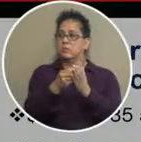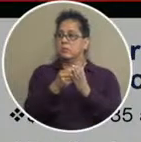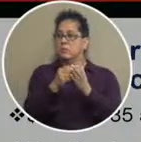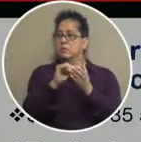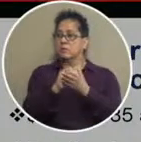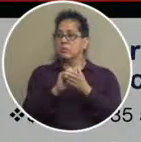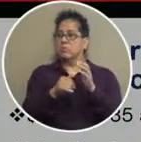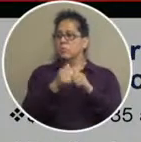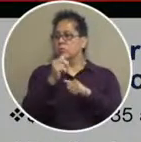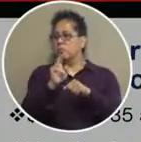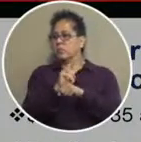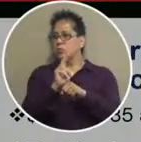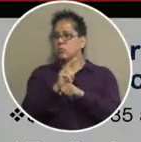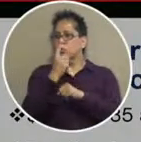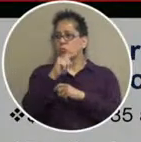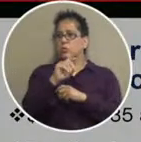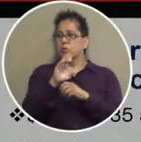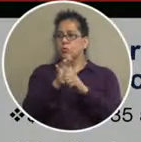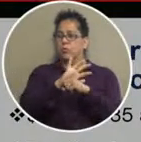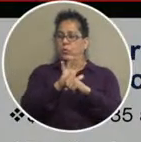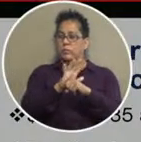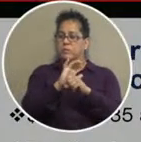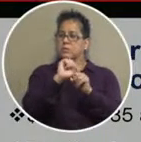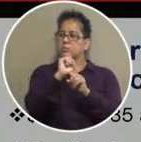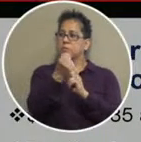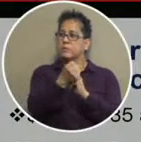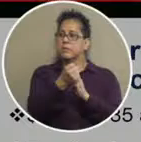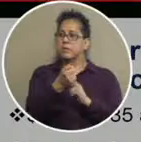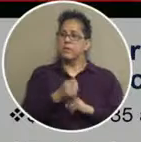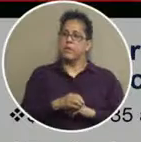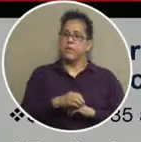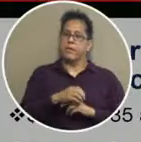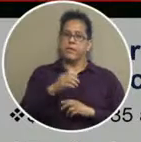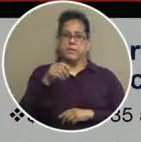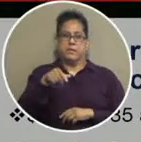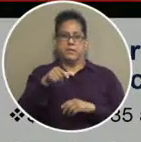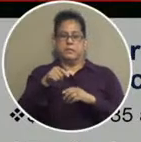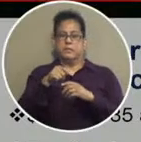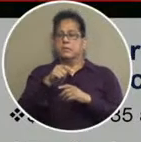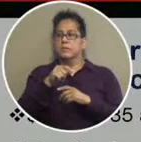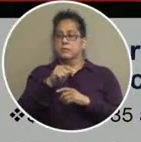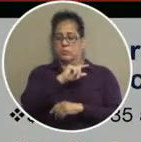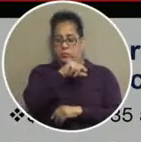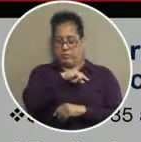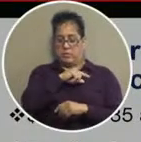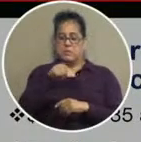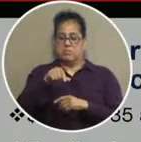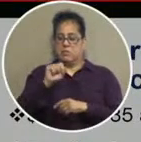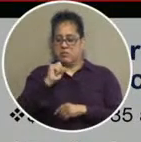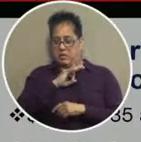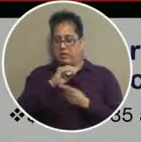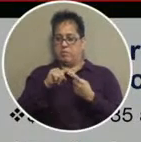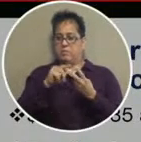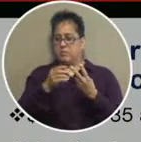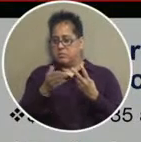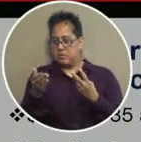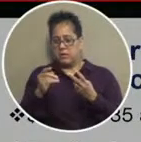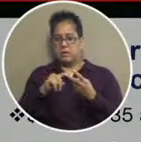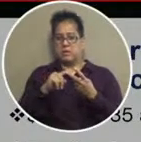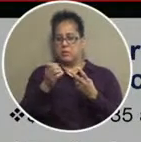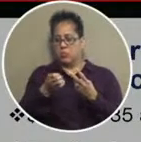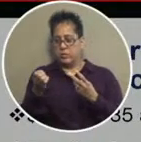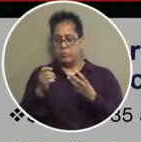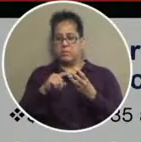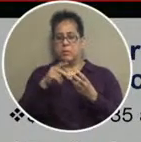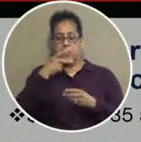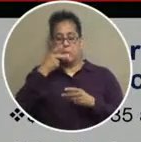primarily intended to respond to the COVID crisis. The eligible expenses are going to go towards staffing, equipment, and supplies, and the Public